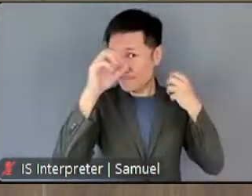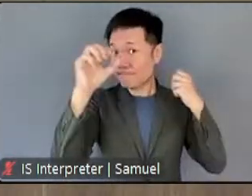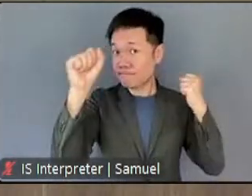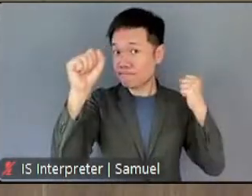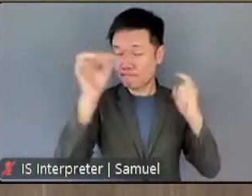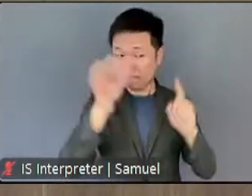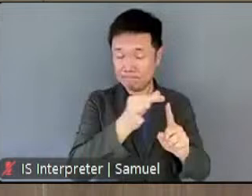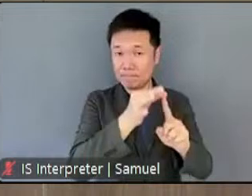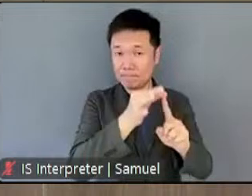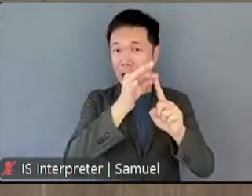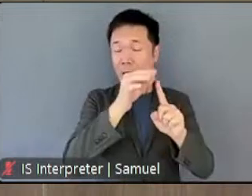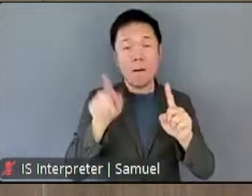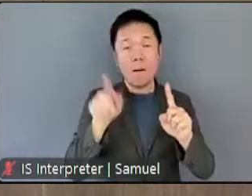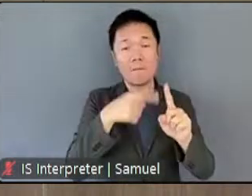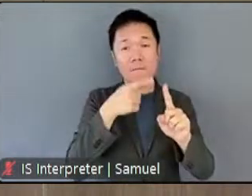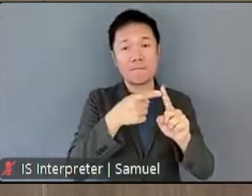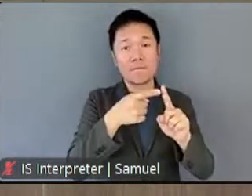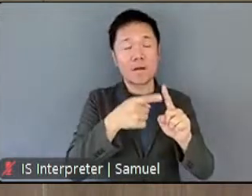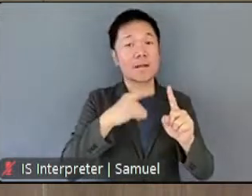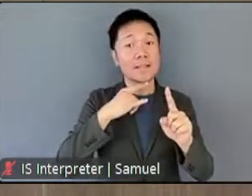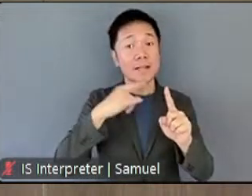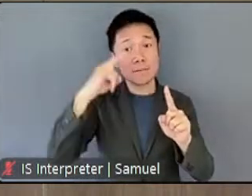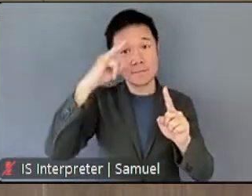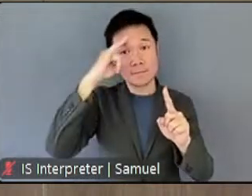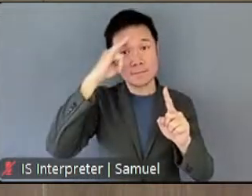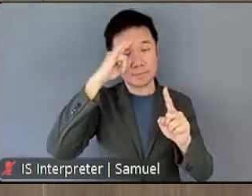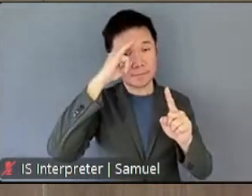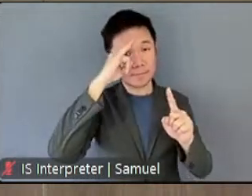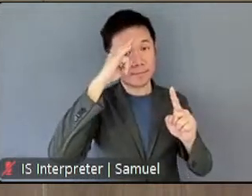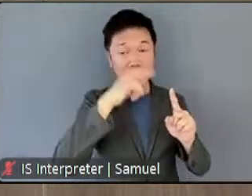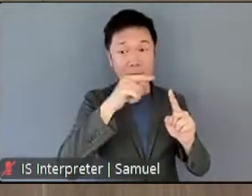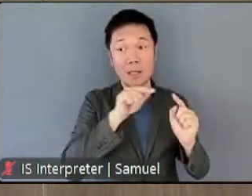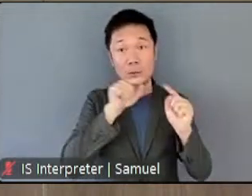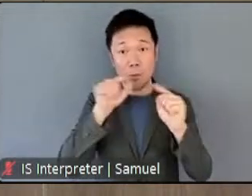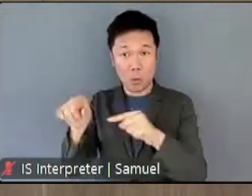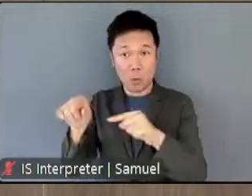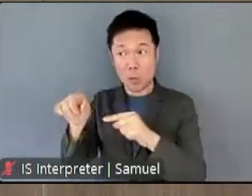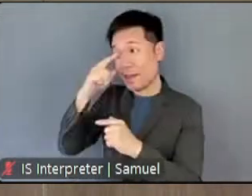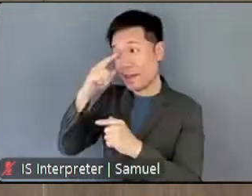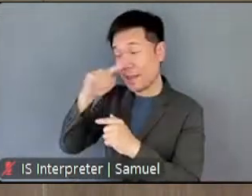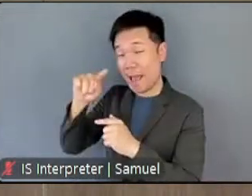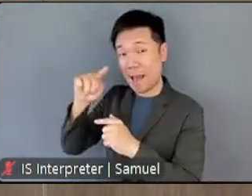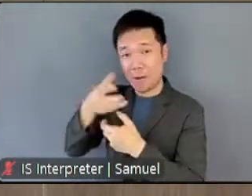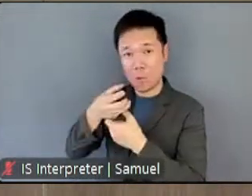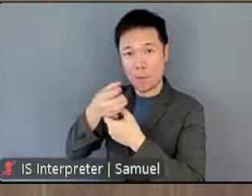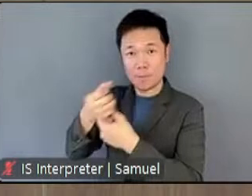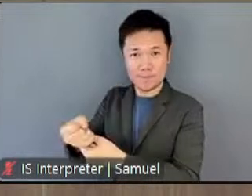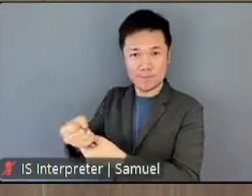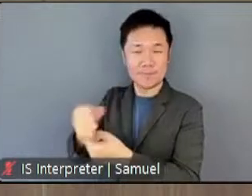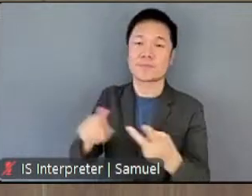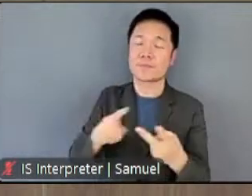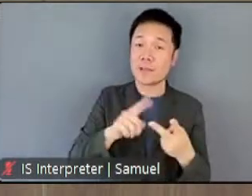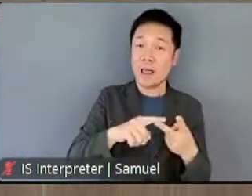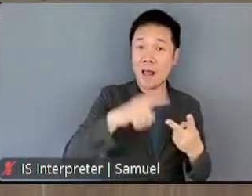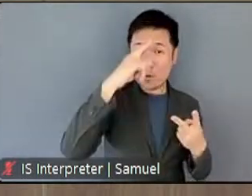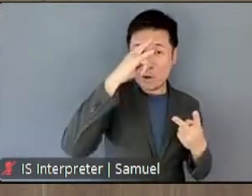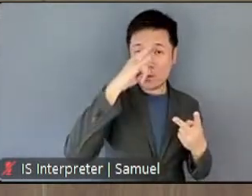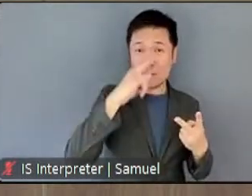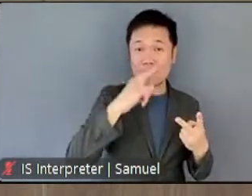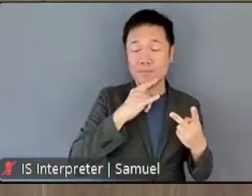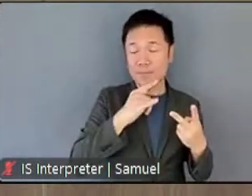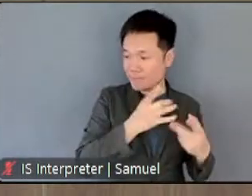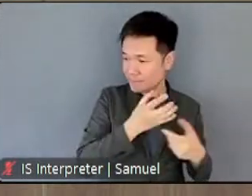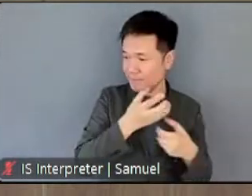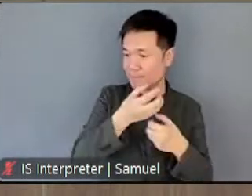Extraordinary and Plenipotentiary of the Republic of Kazakhstan to the Kingdom of Thailand, and Permanent Representative of Kazakhstan to ESCAP,